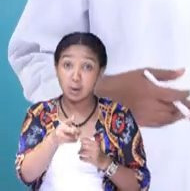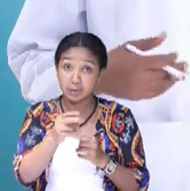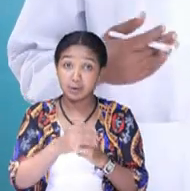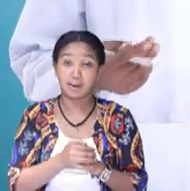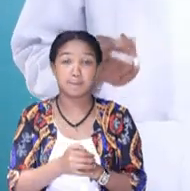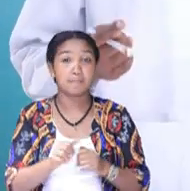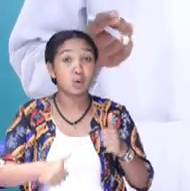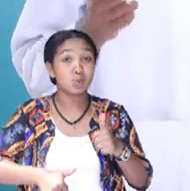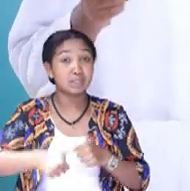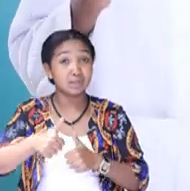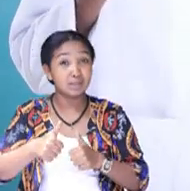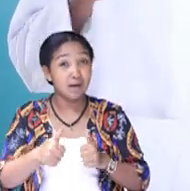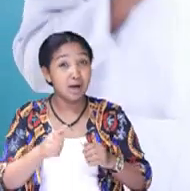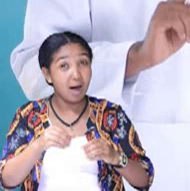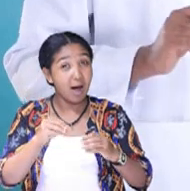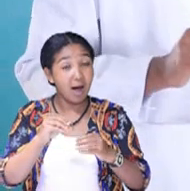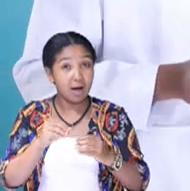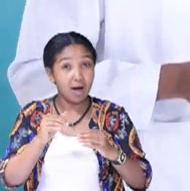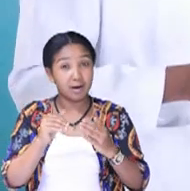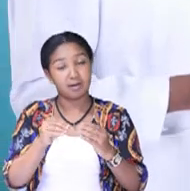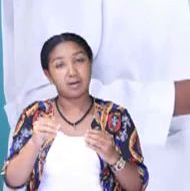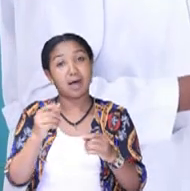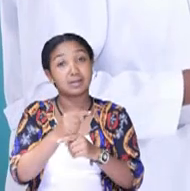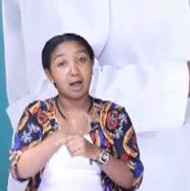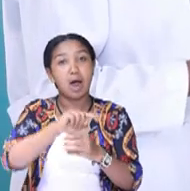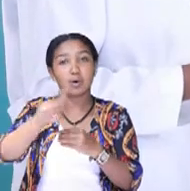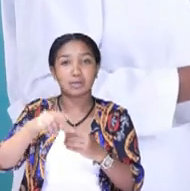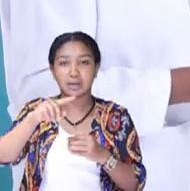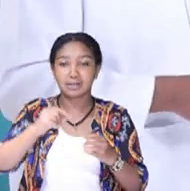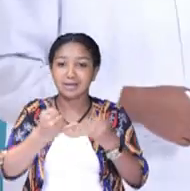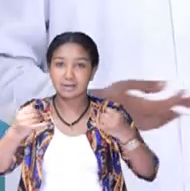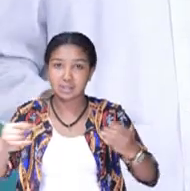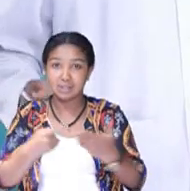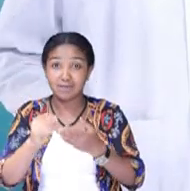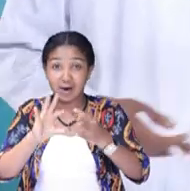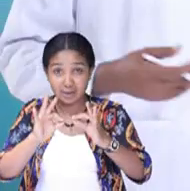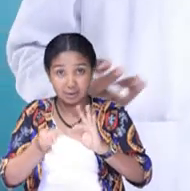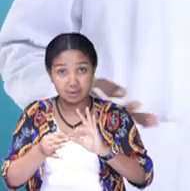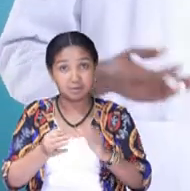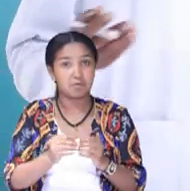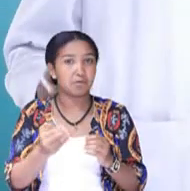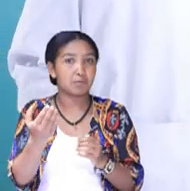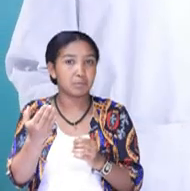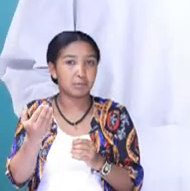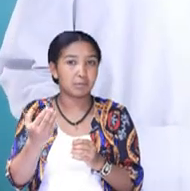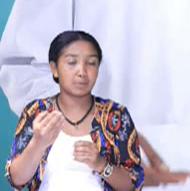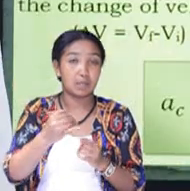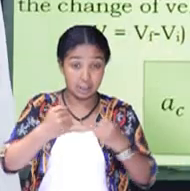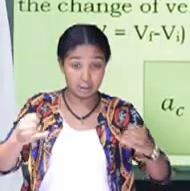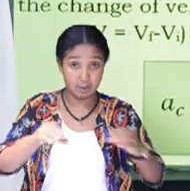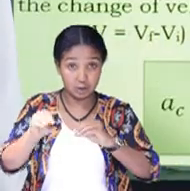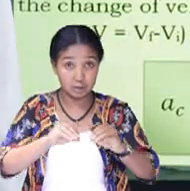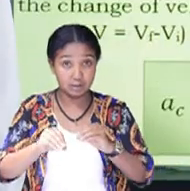velocity which is acting along the tangent, and it is defined as, since we have learned in linear